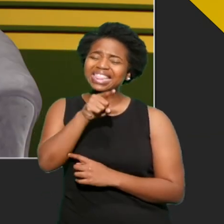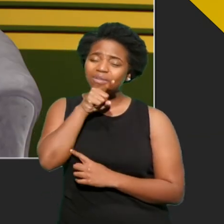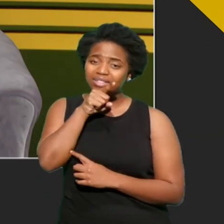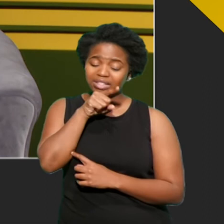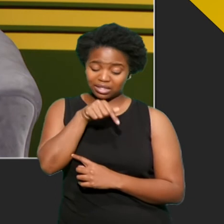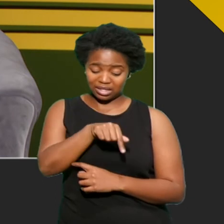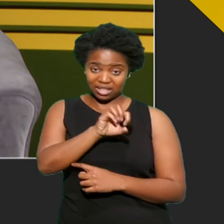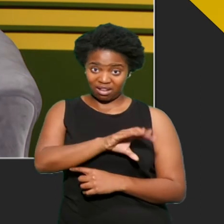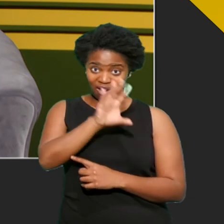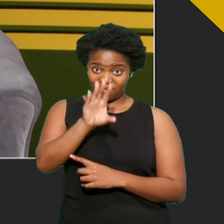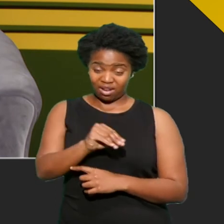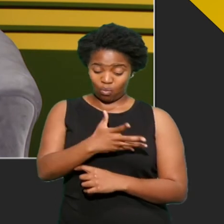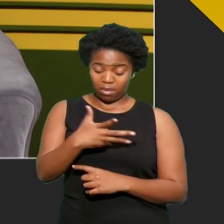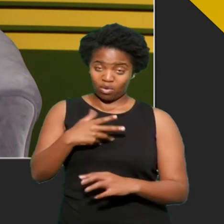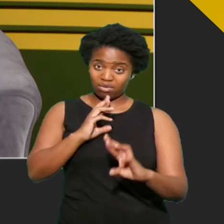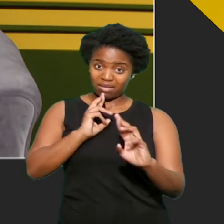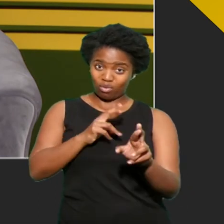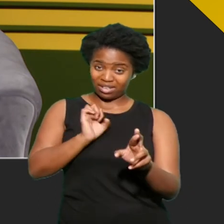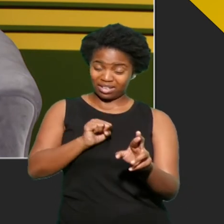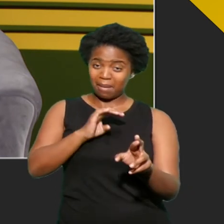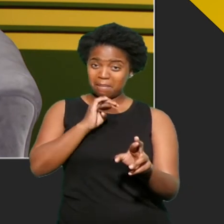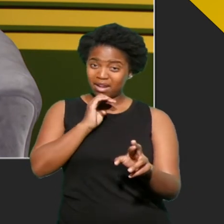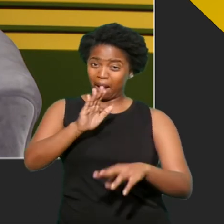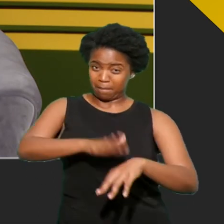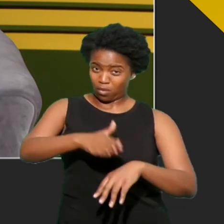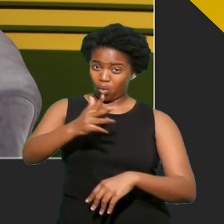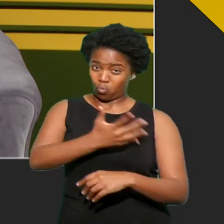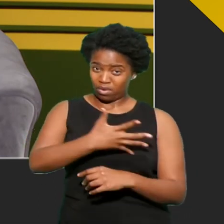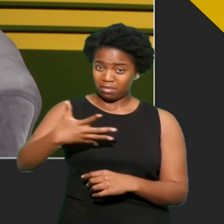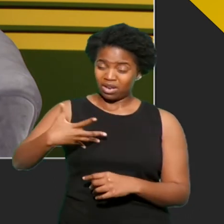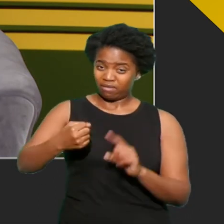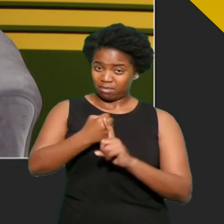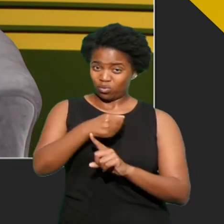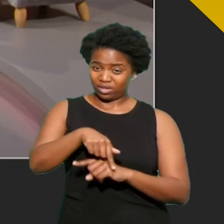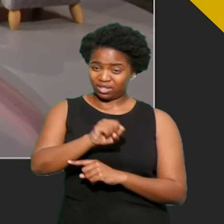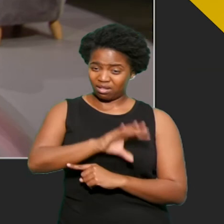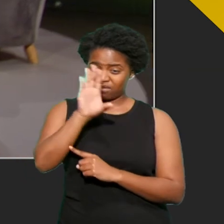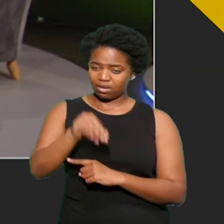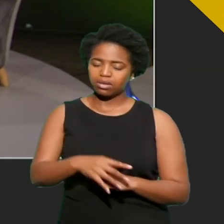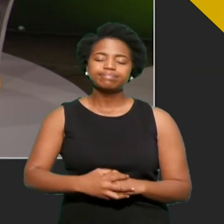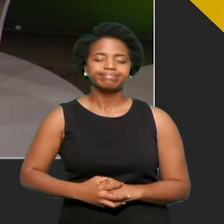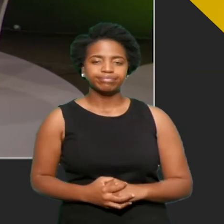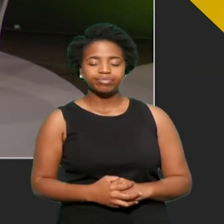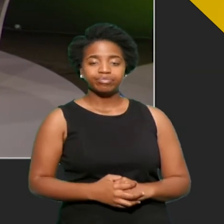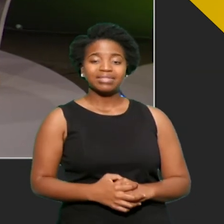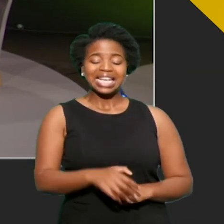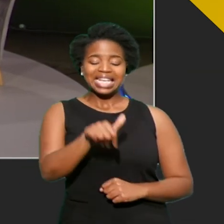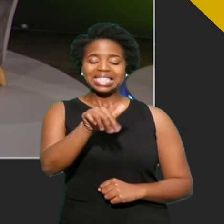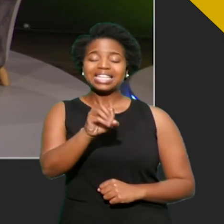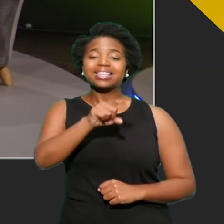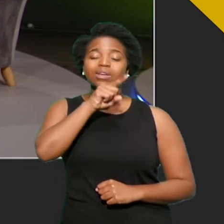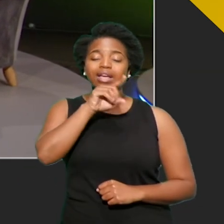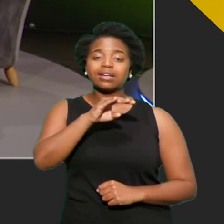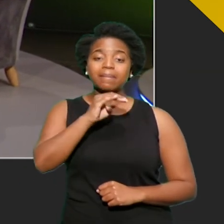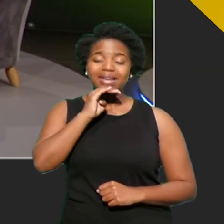just reported cases? Could we potentially be looking at a bigger issue? Yeah, no, we are, definitely. South Africa, we